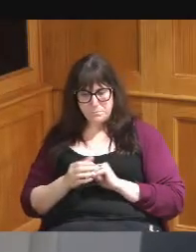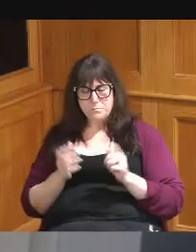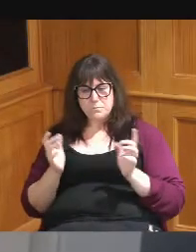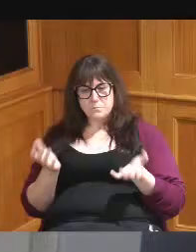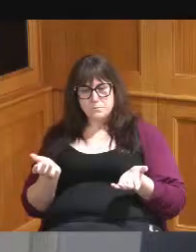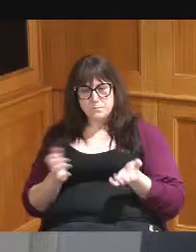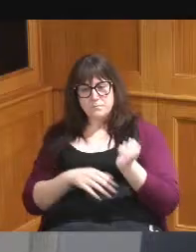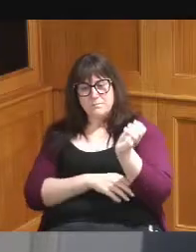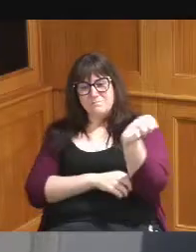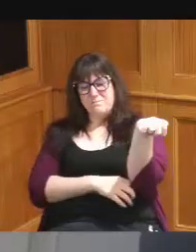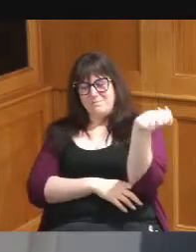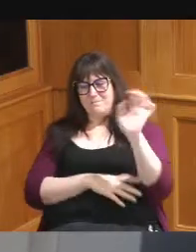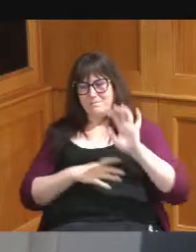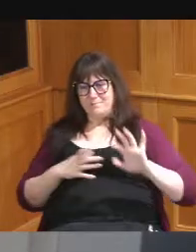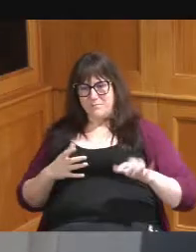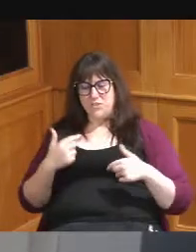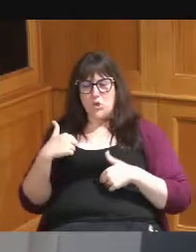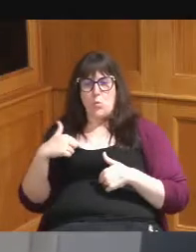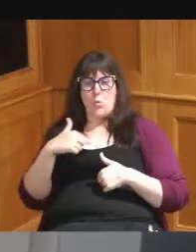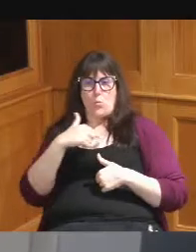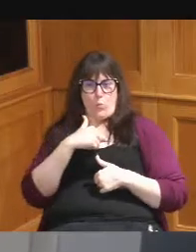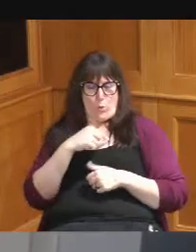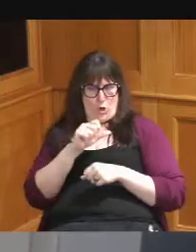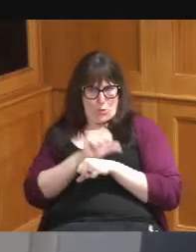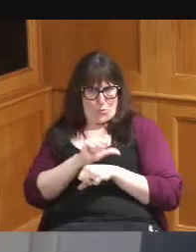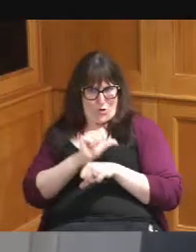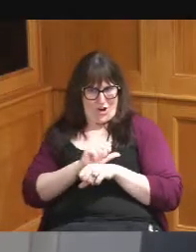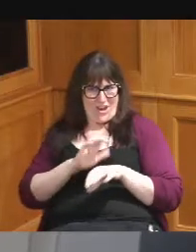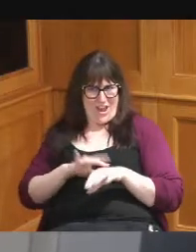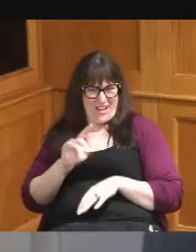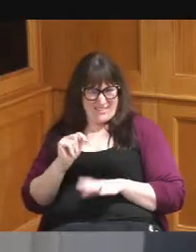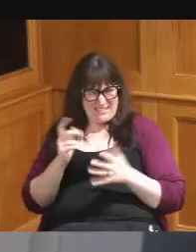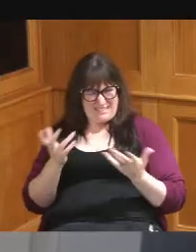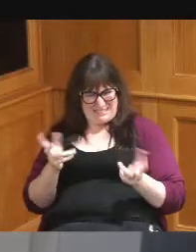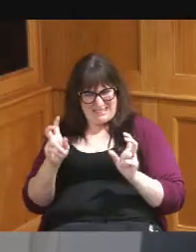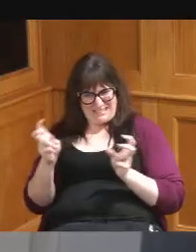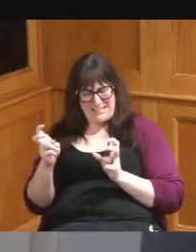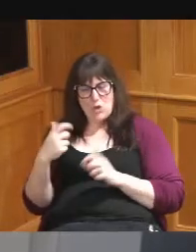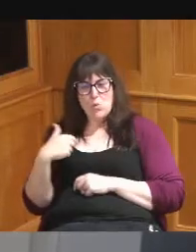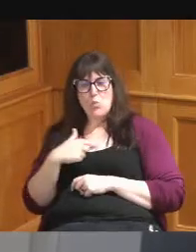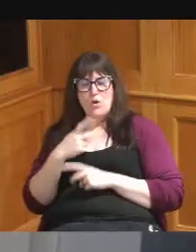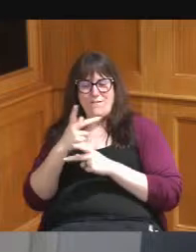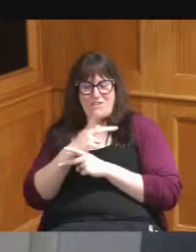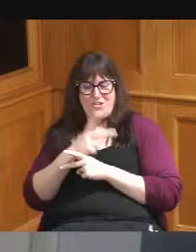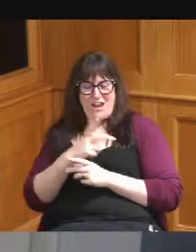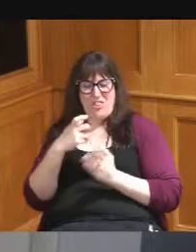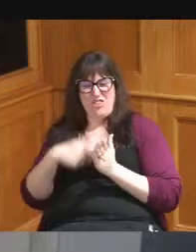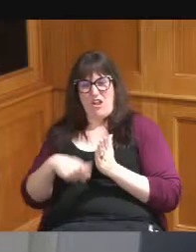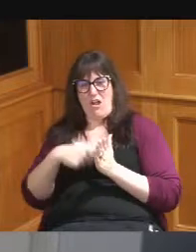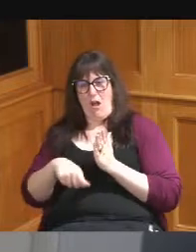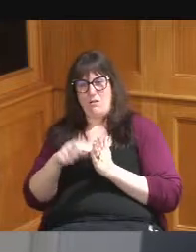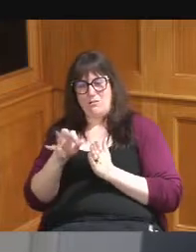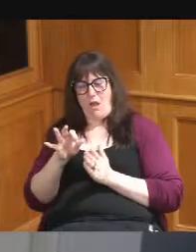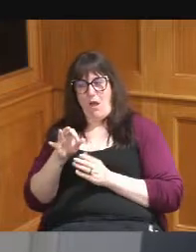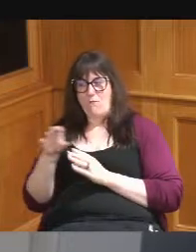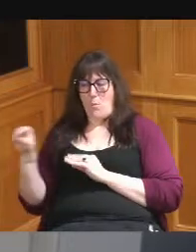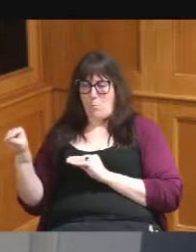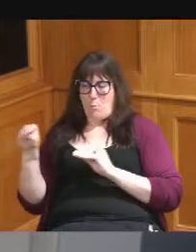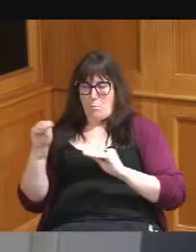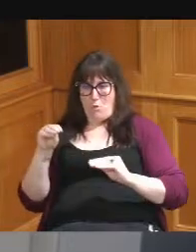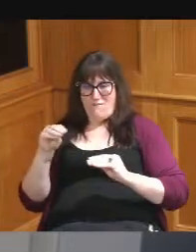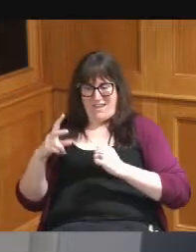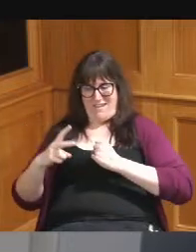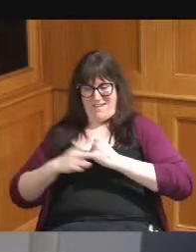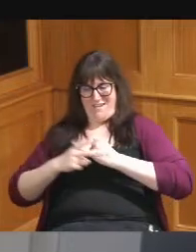it's a fancy way of saying we're working on it. We're determining what the costs need to be in order to move this, to